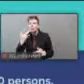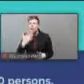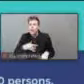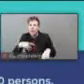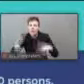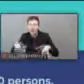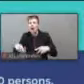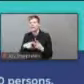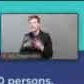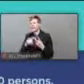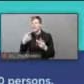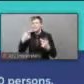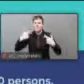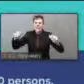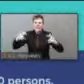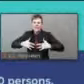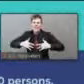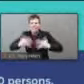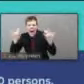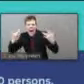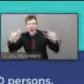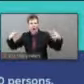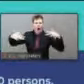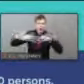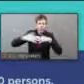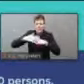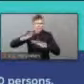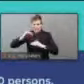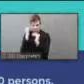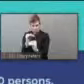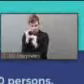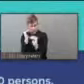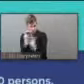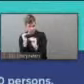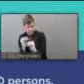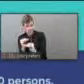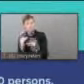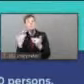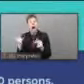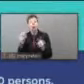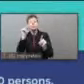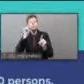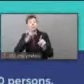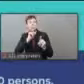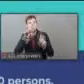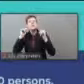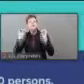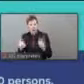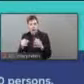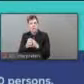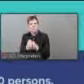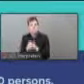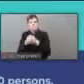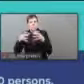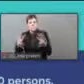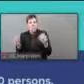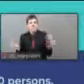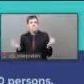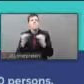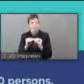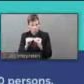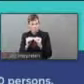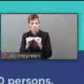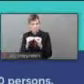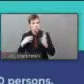for families in any number of circumstances, and really preparing for tourism. Close